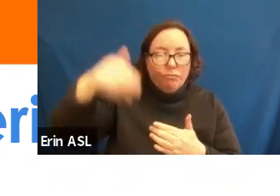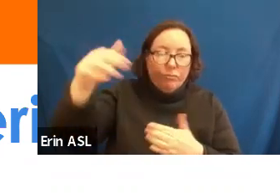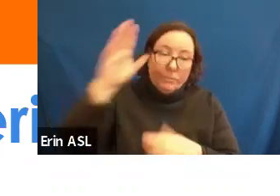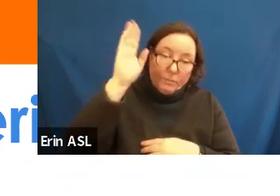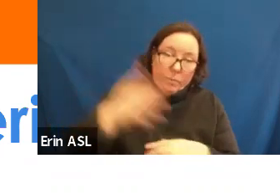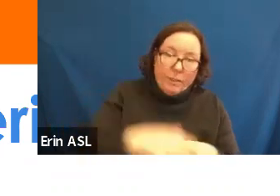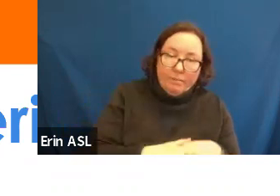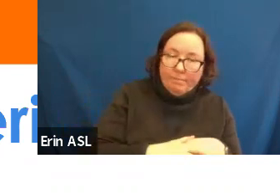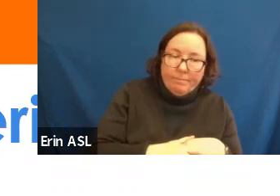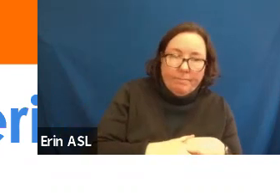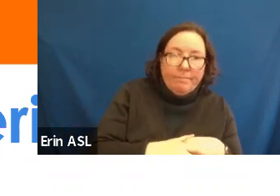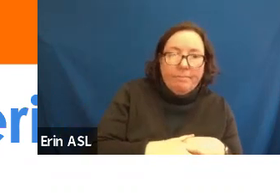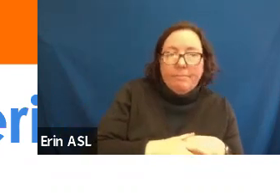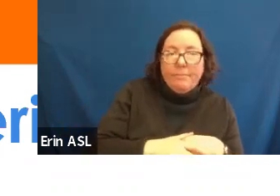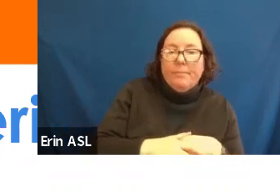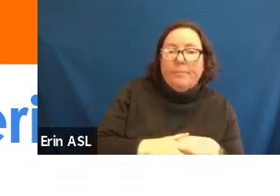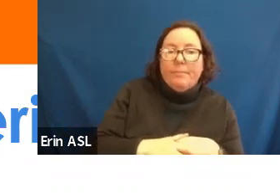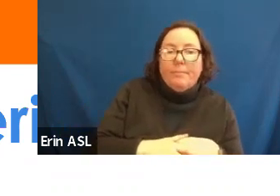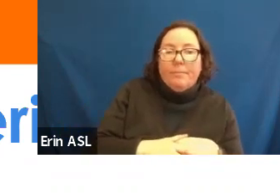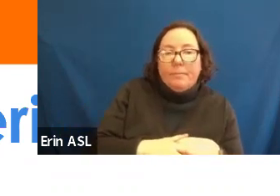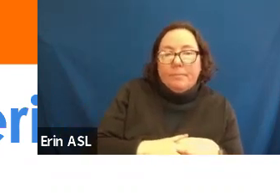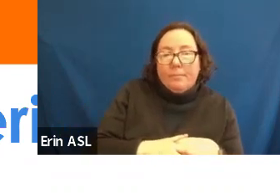Next slide, please.